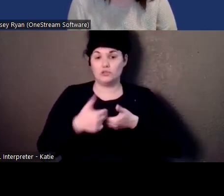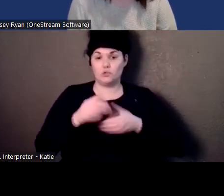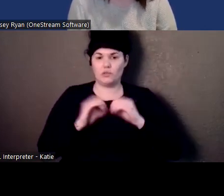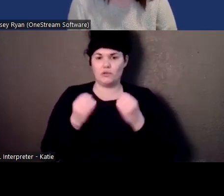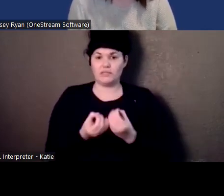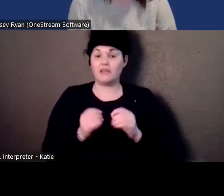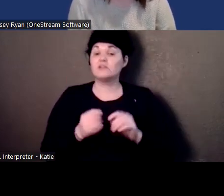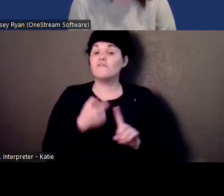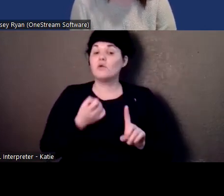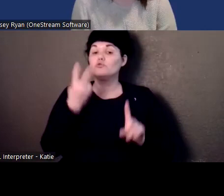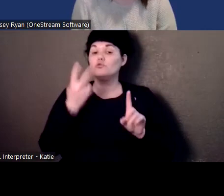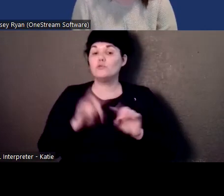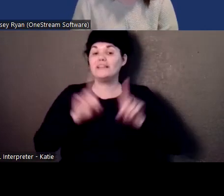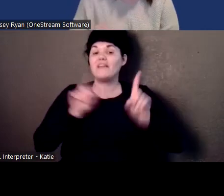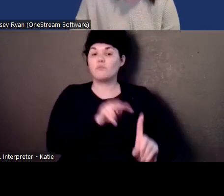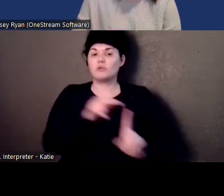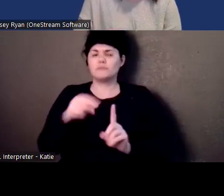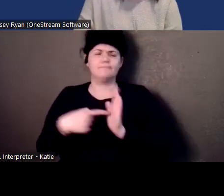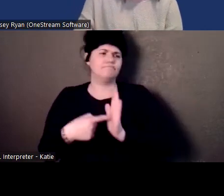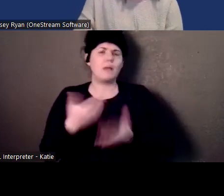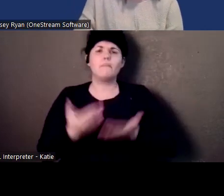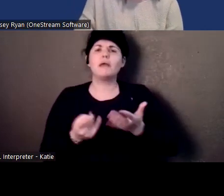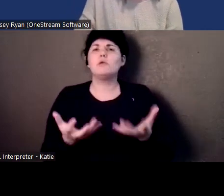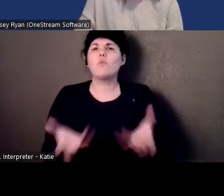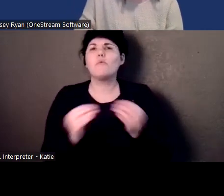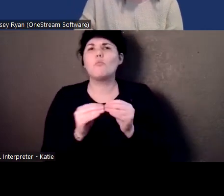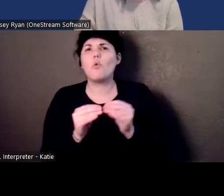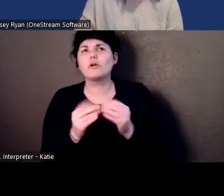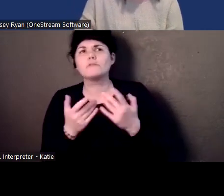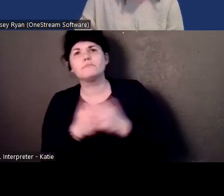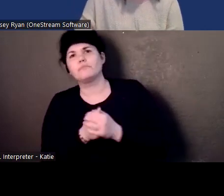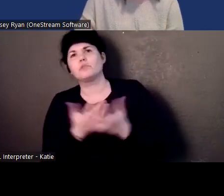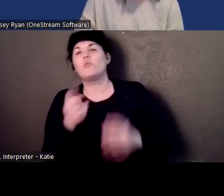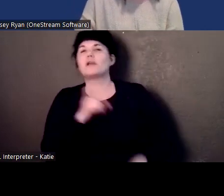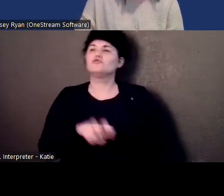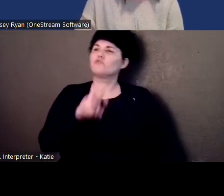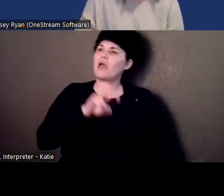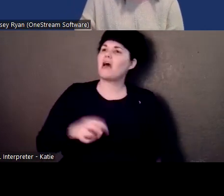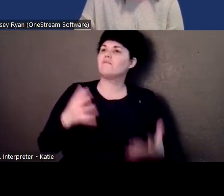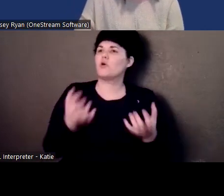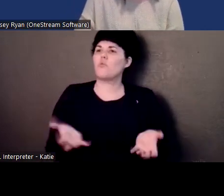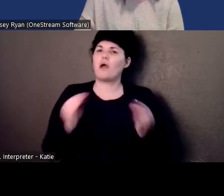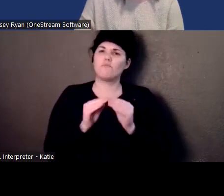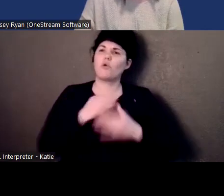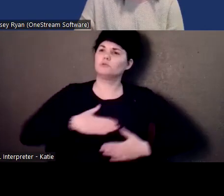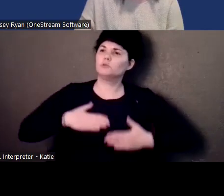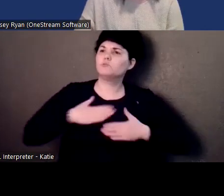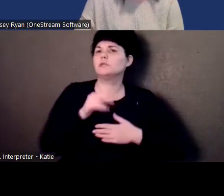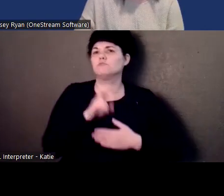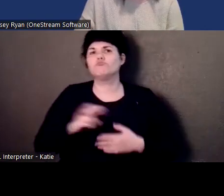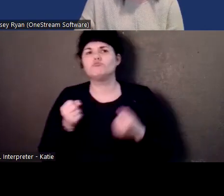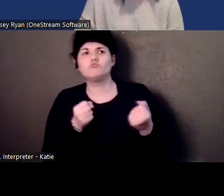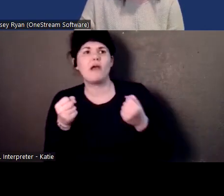perspectives. Say you wanted to take on say you wanted to go and travel and be on the road a little bit, get a little